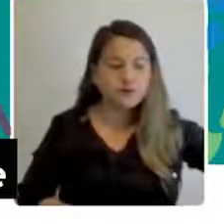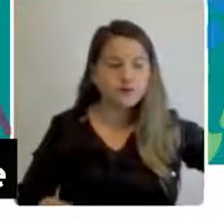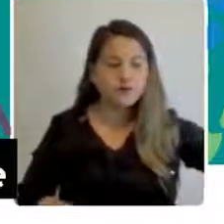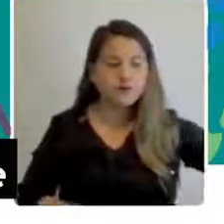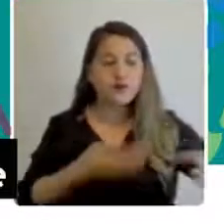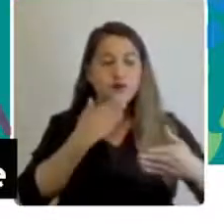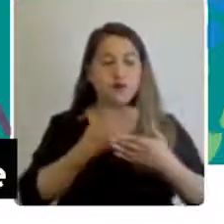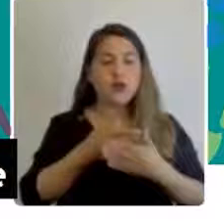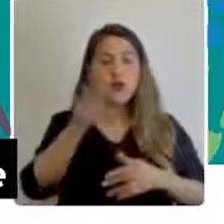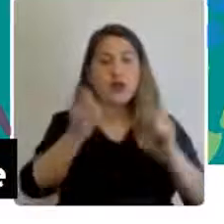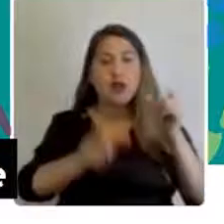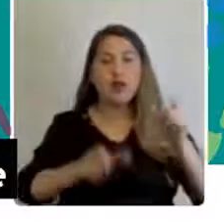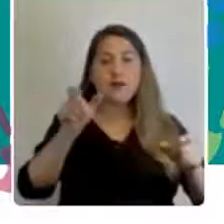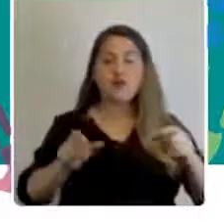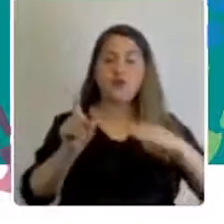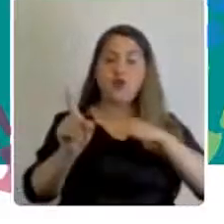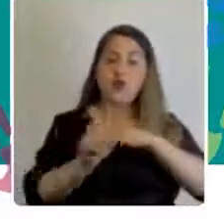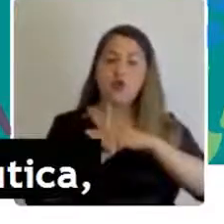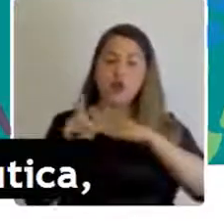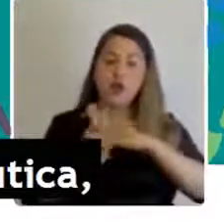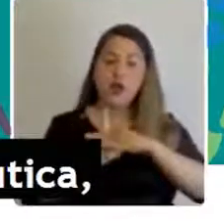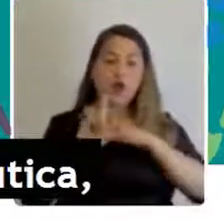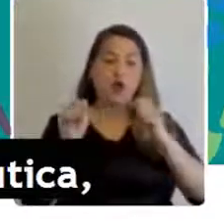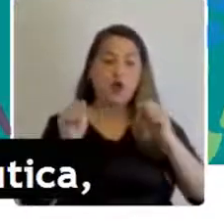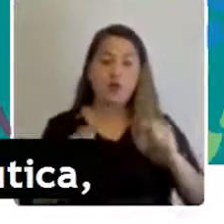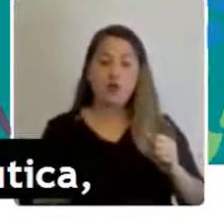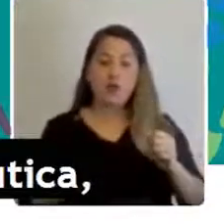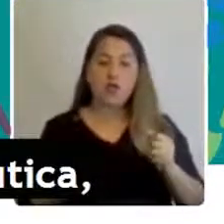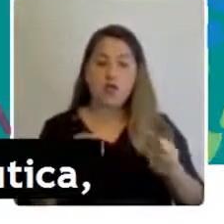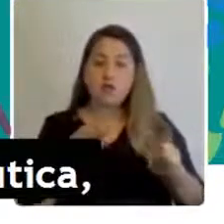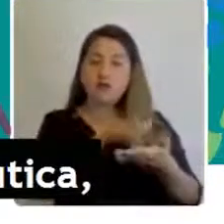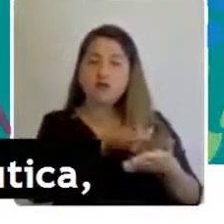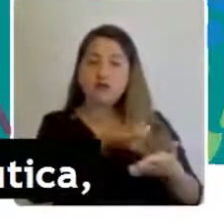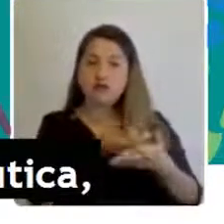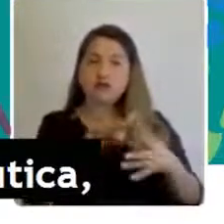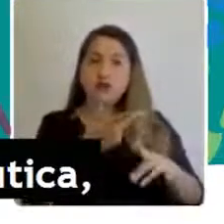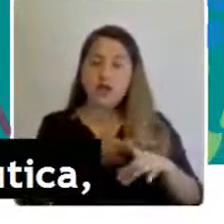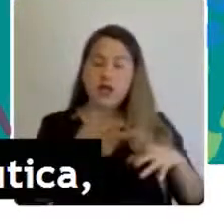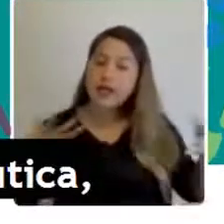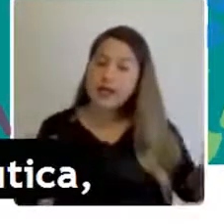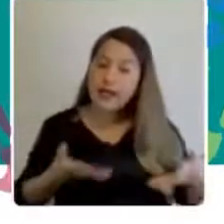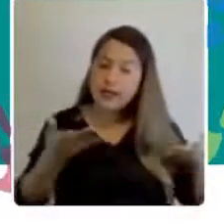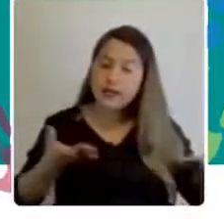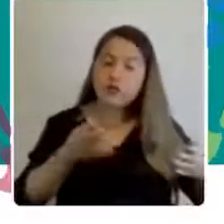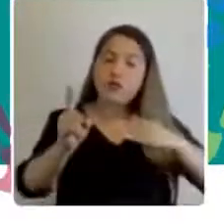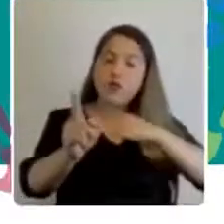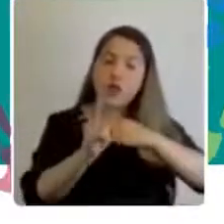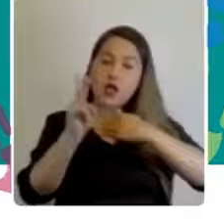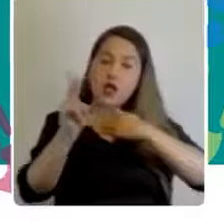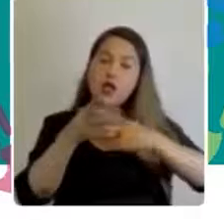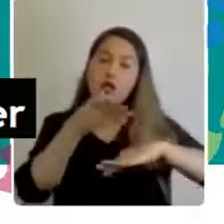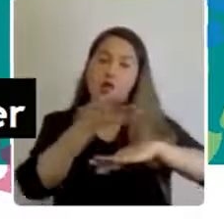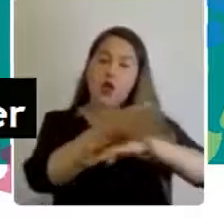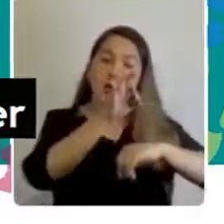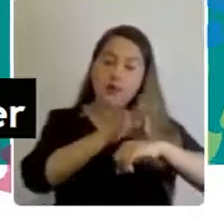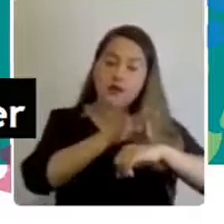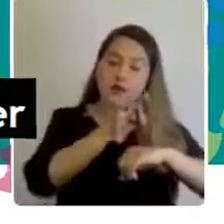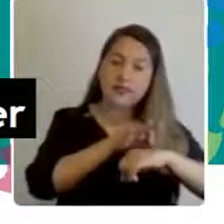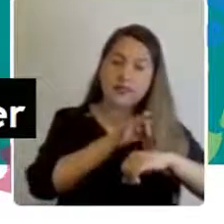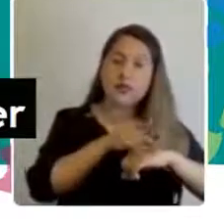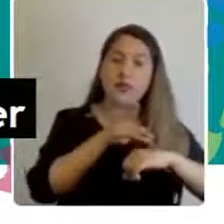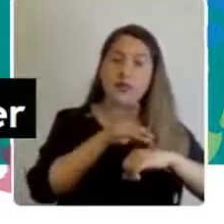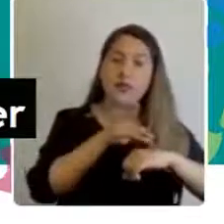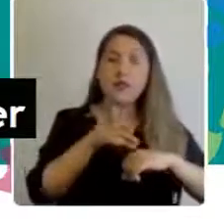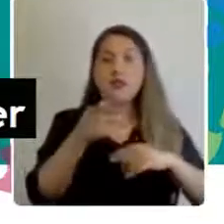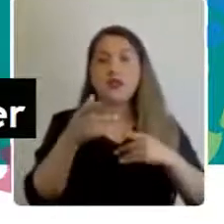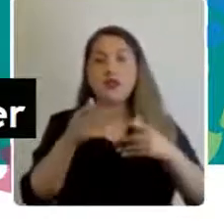the clinicians particularly, to discuss with the pharmaceutical industry, the sponsor of the product, and try to